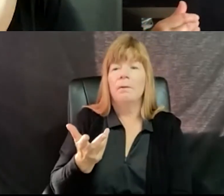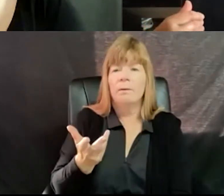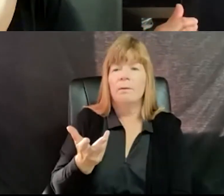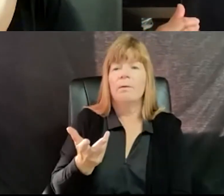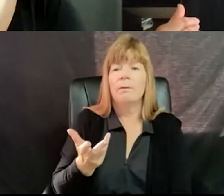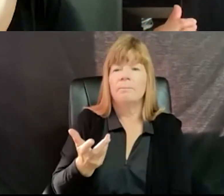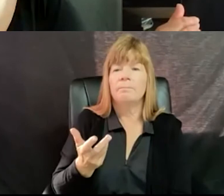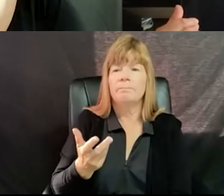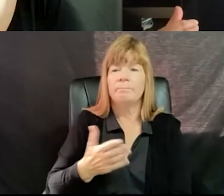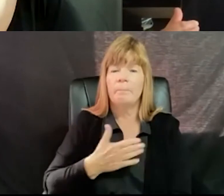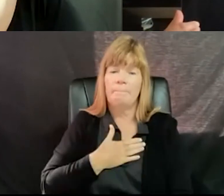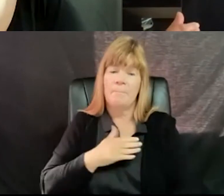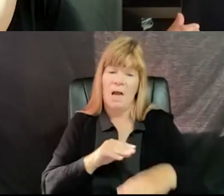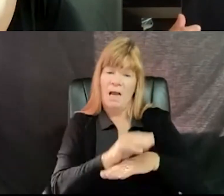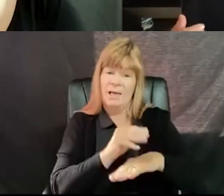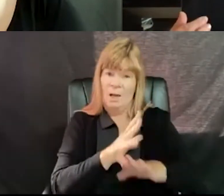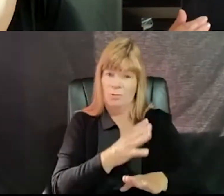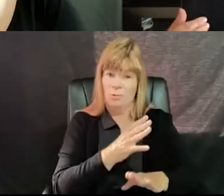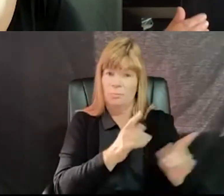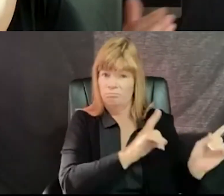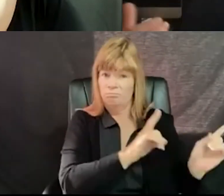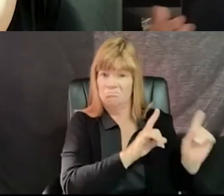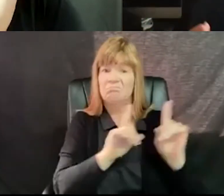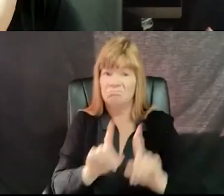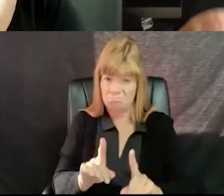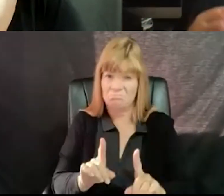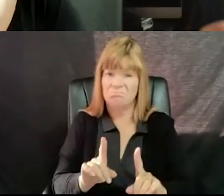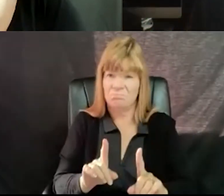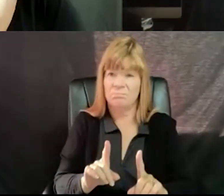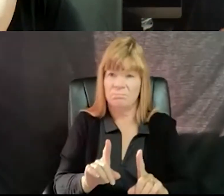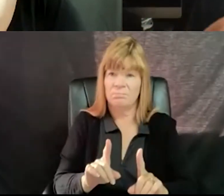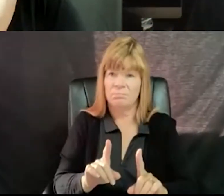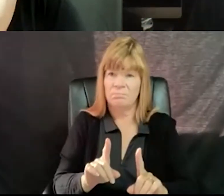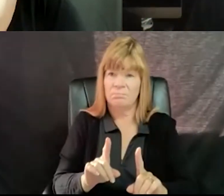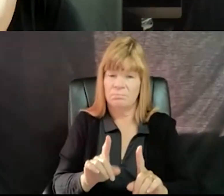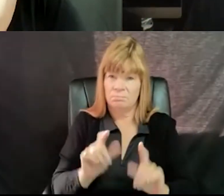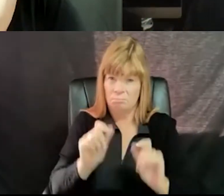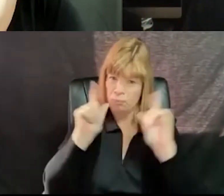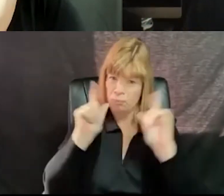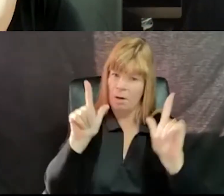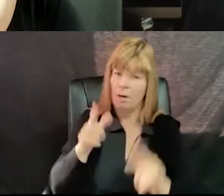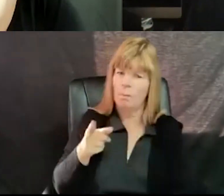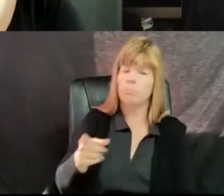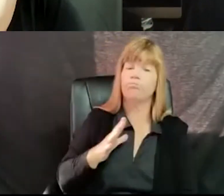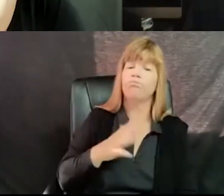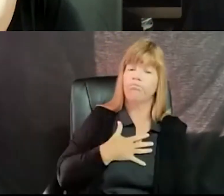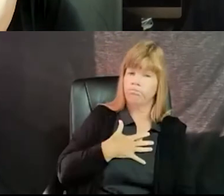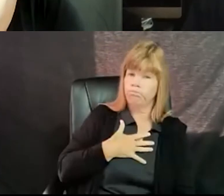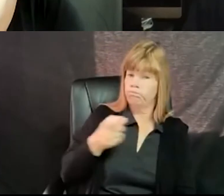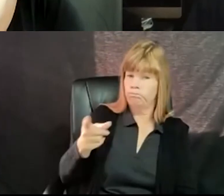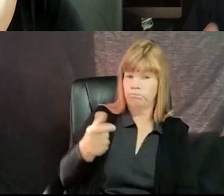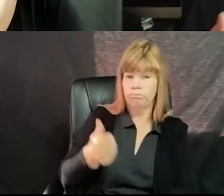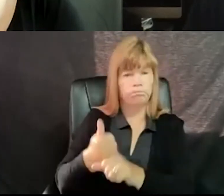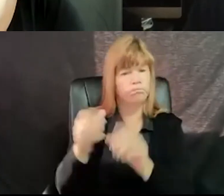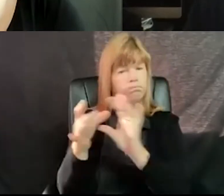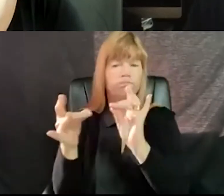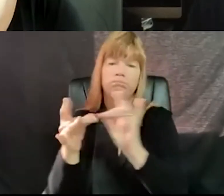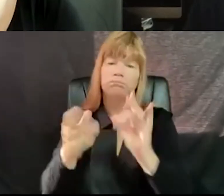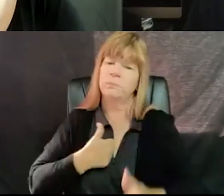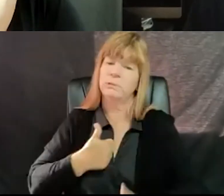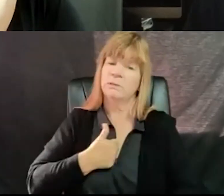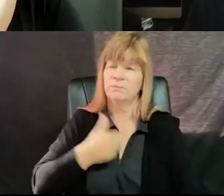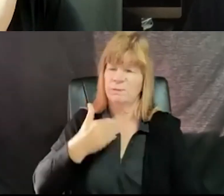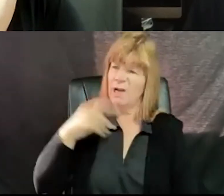my counselor that was there with me was surprised at how well I spoke up. And I said that I need